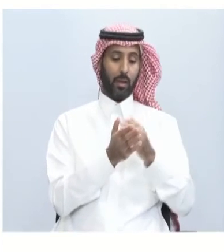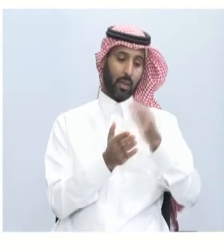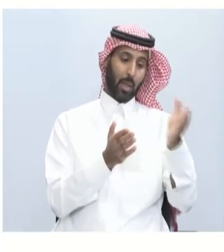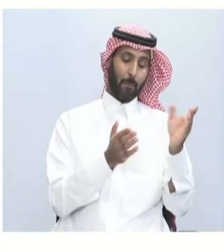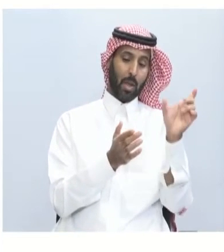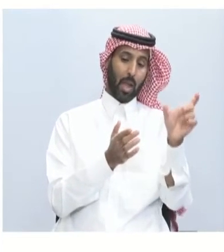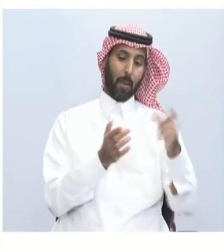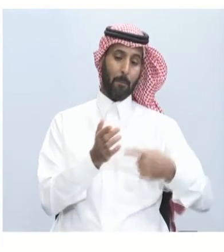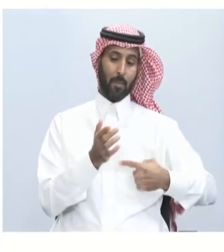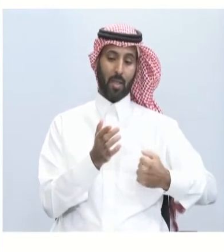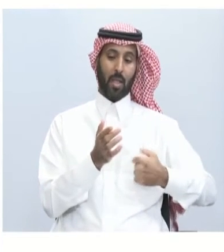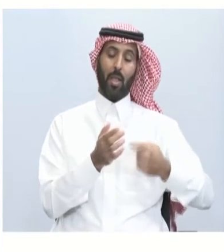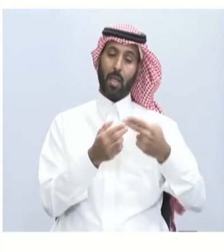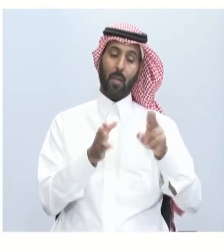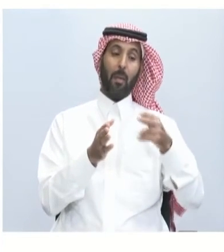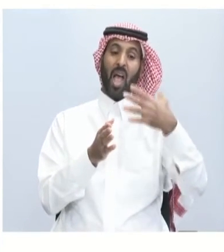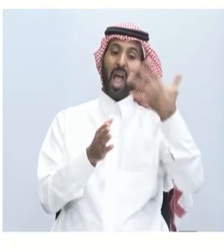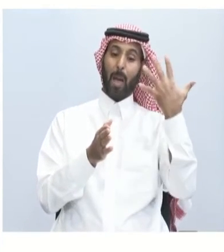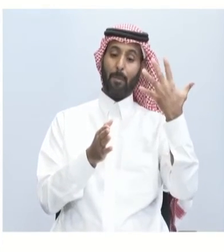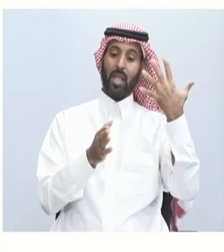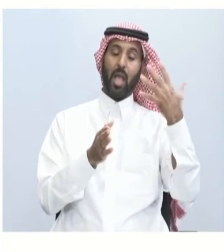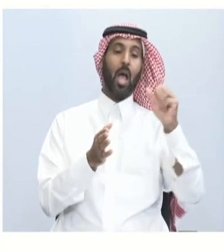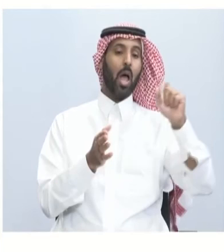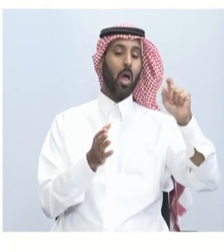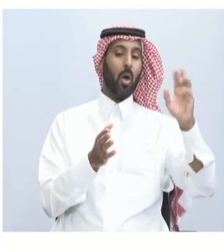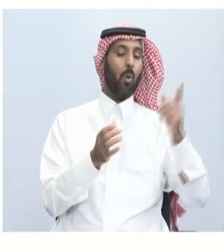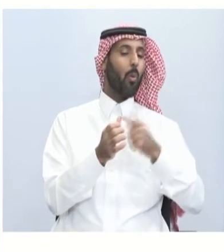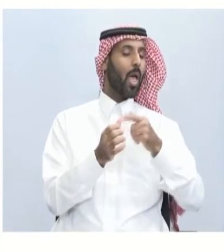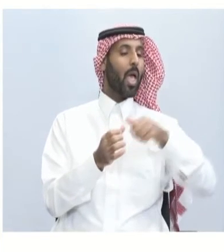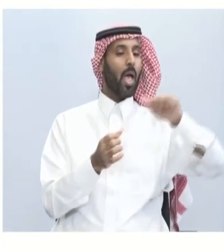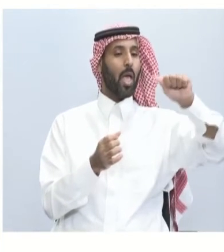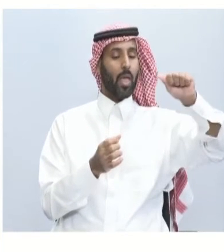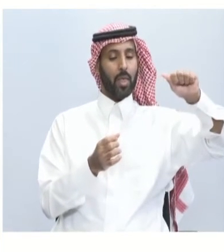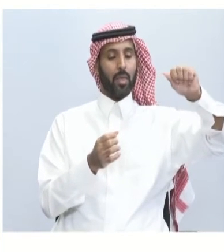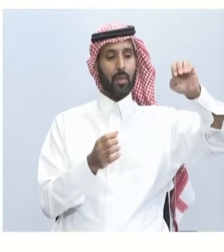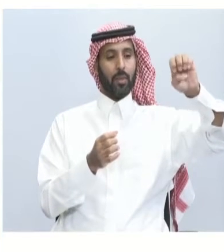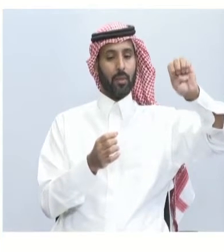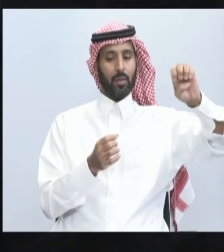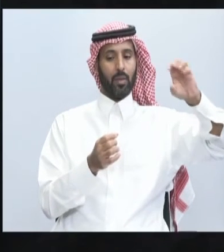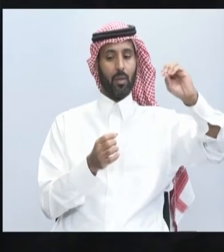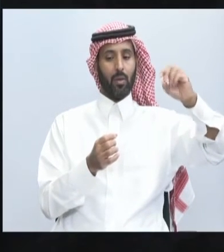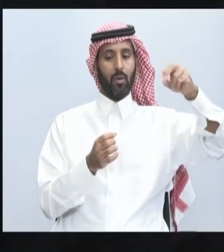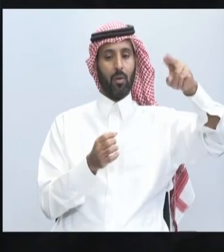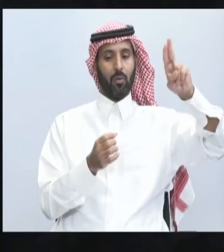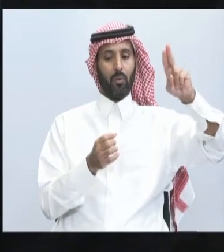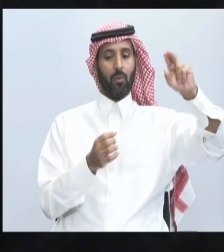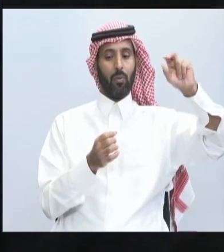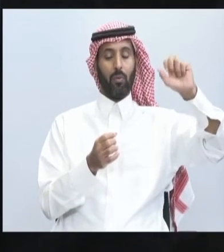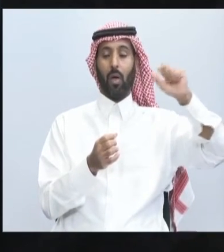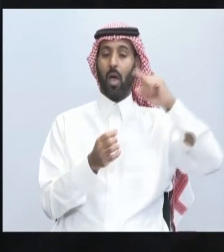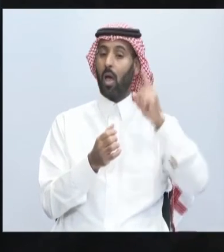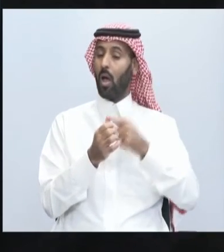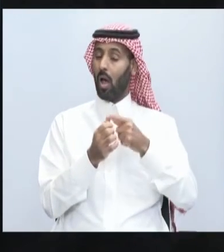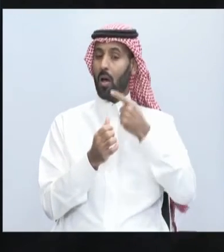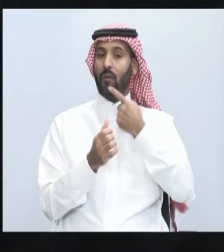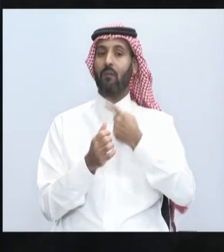with a vowel sound, like an airplane, an English class. And you may wonder, what is the